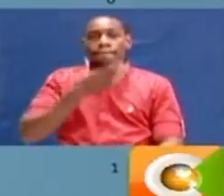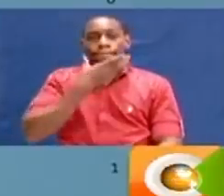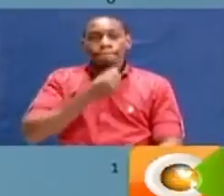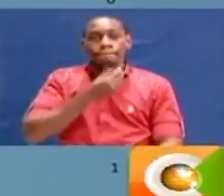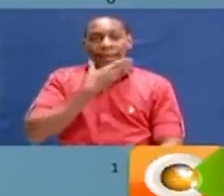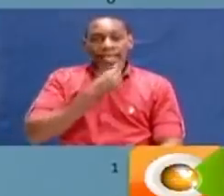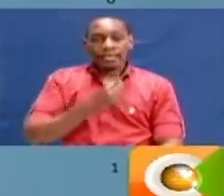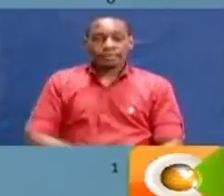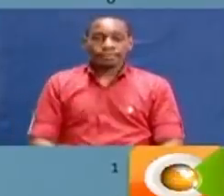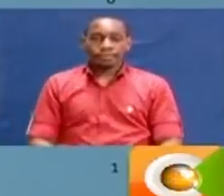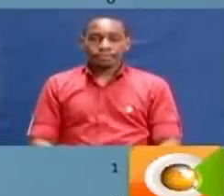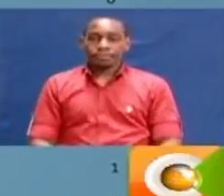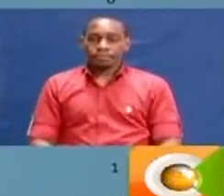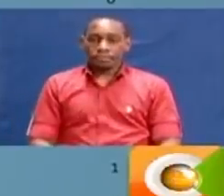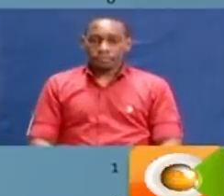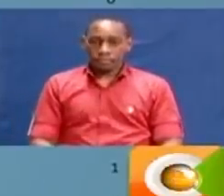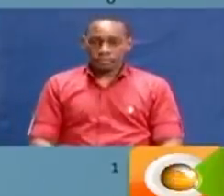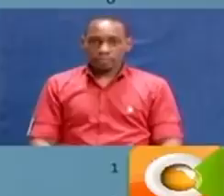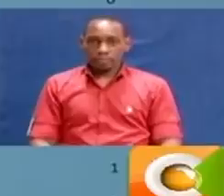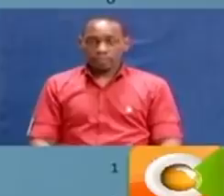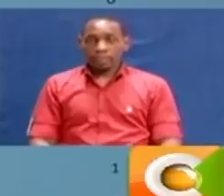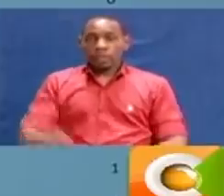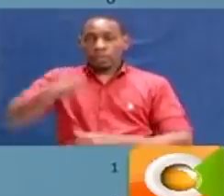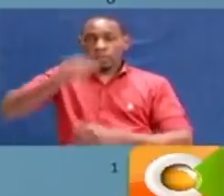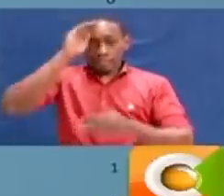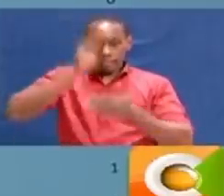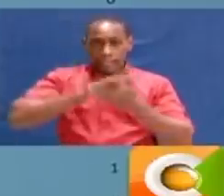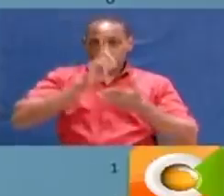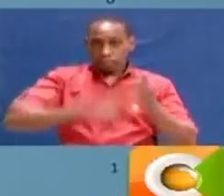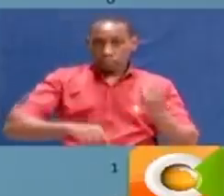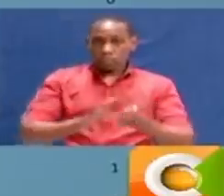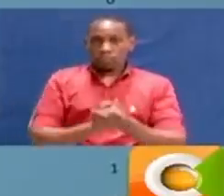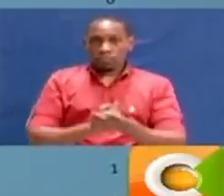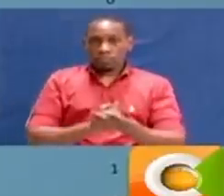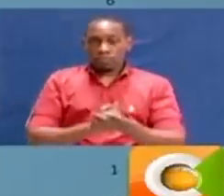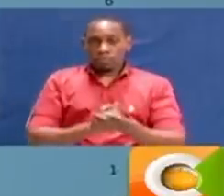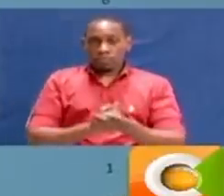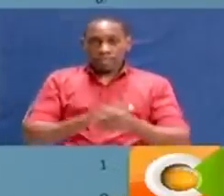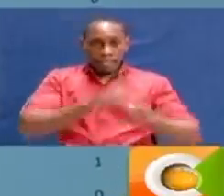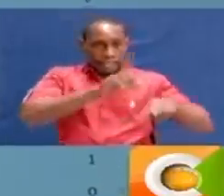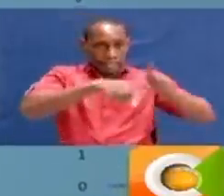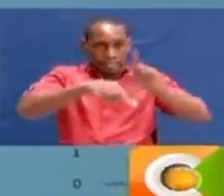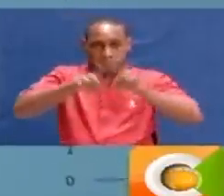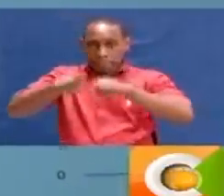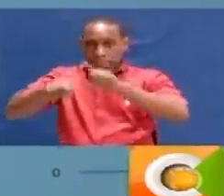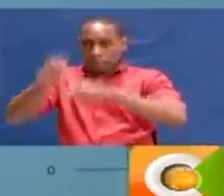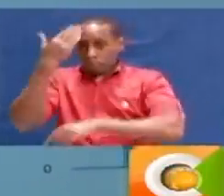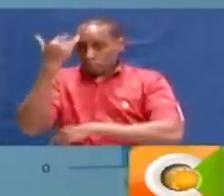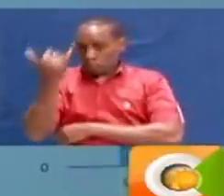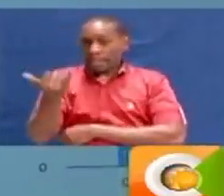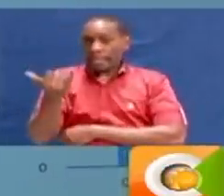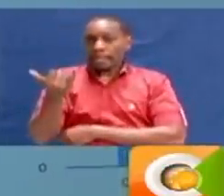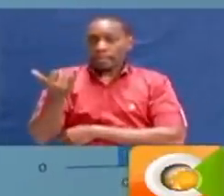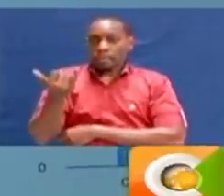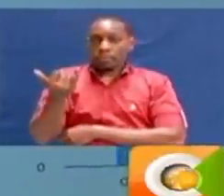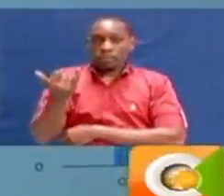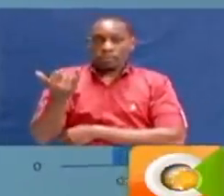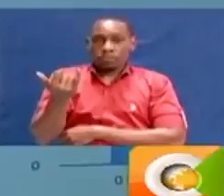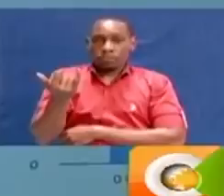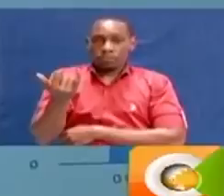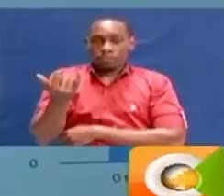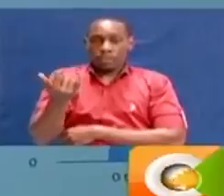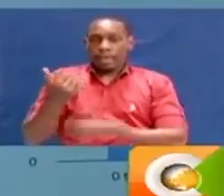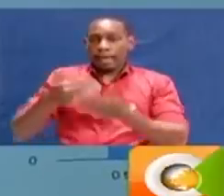believe that the reason why there is that disparity is because of preconditions that exist more in male